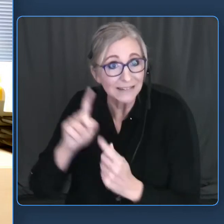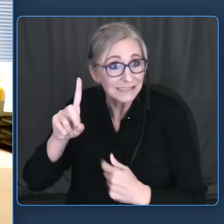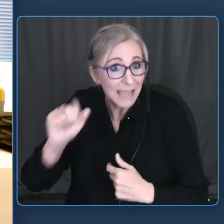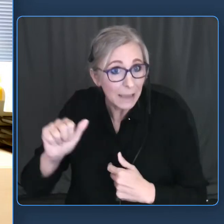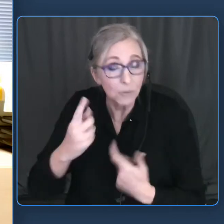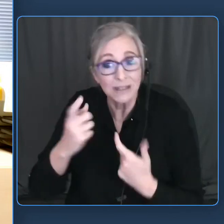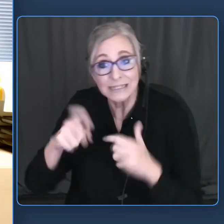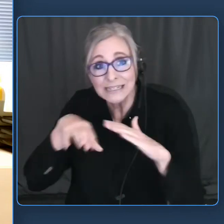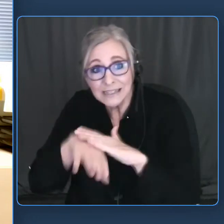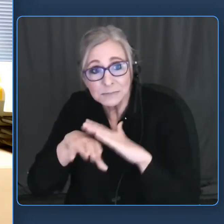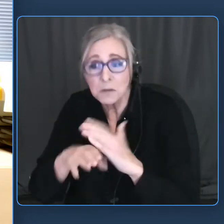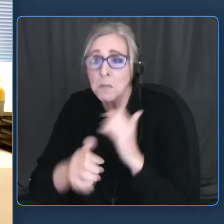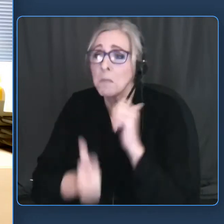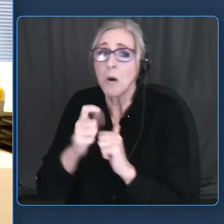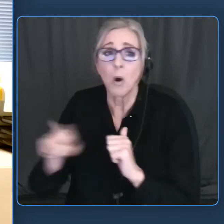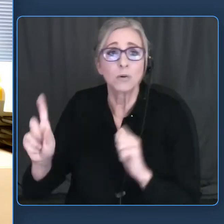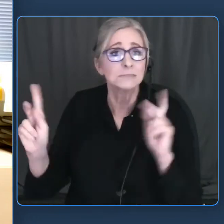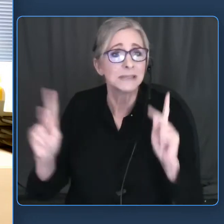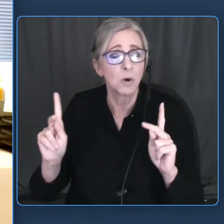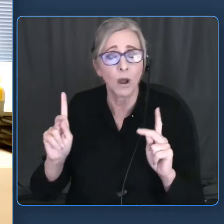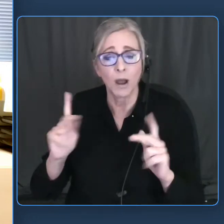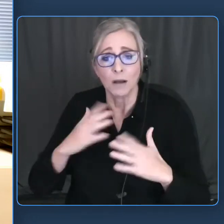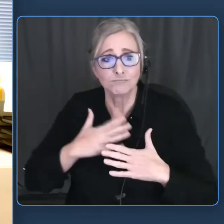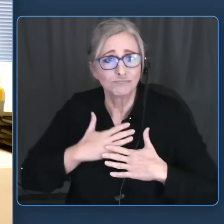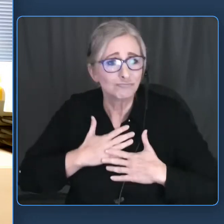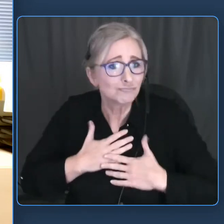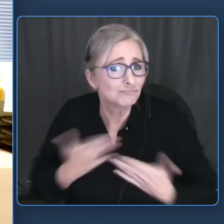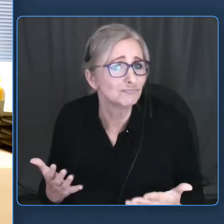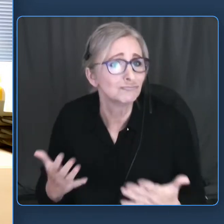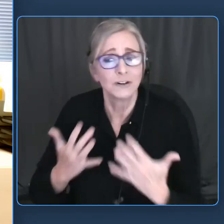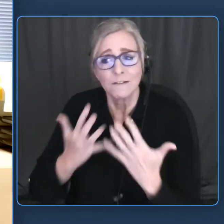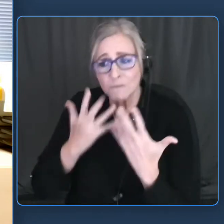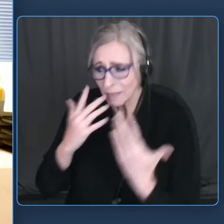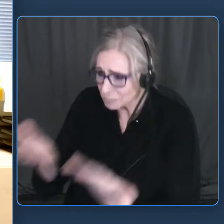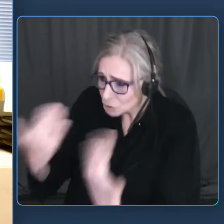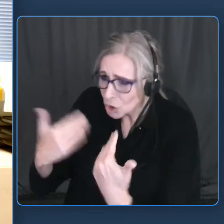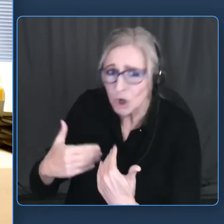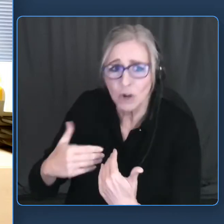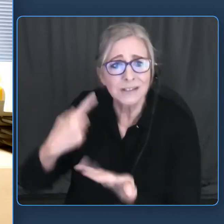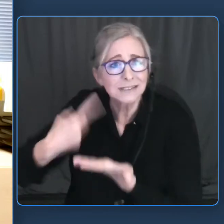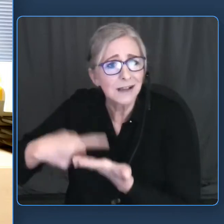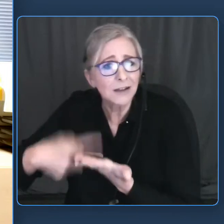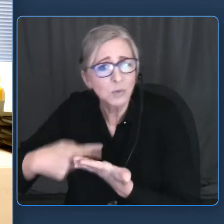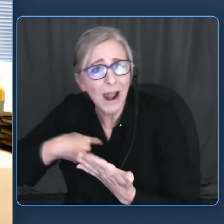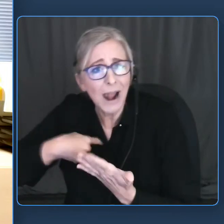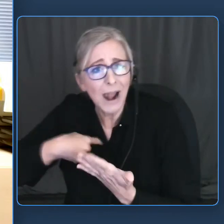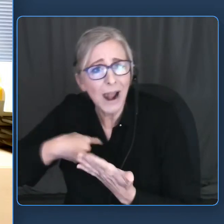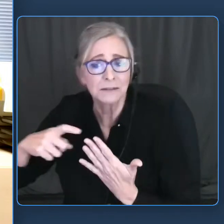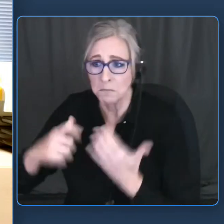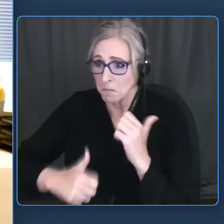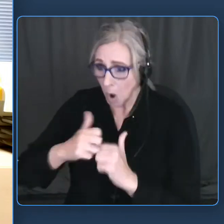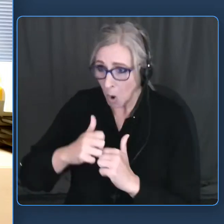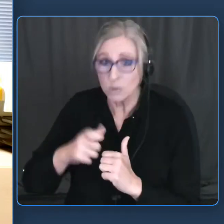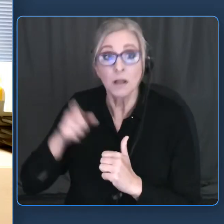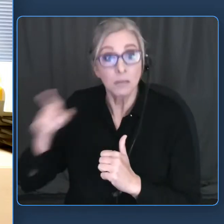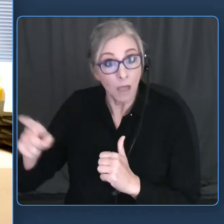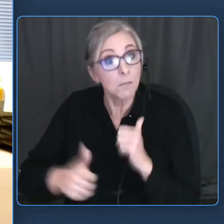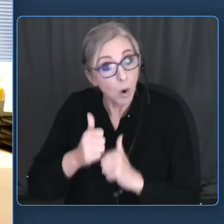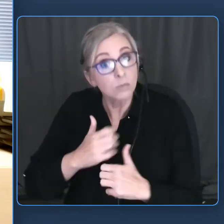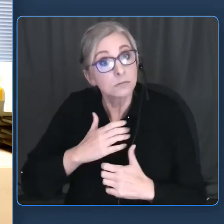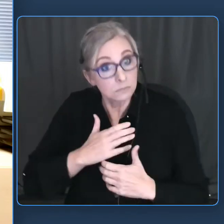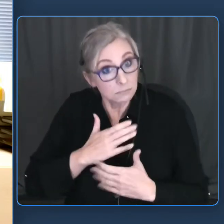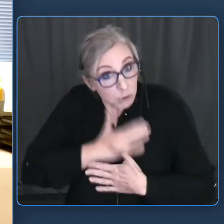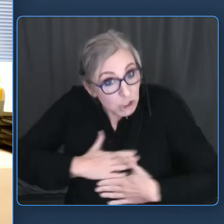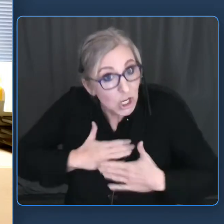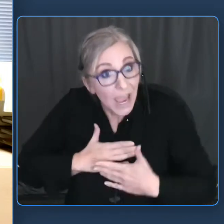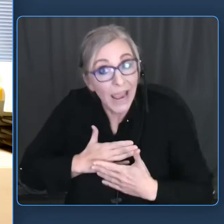that need any form of accessibility that were unwilling to have a conversation and were happier for you to make